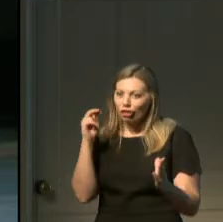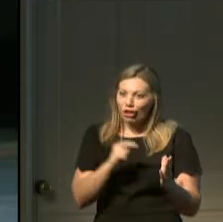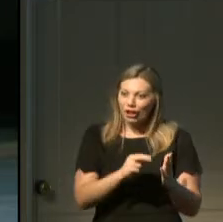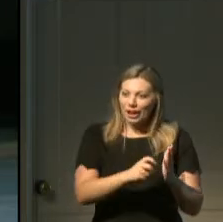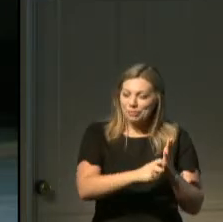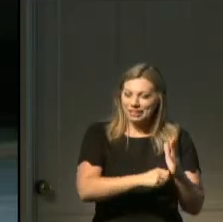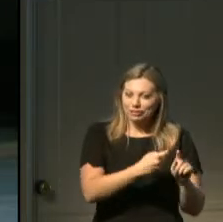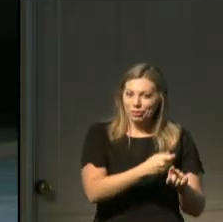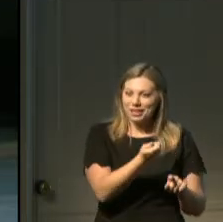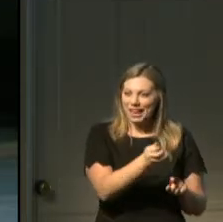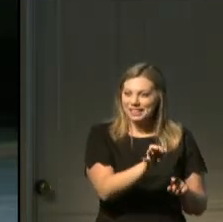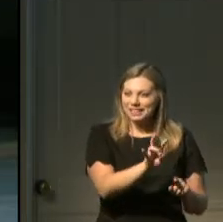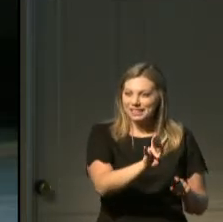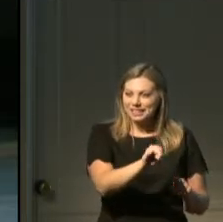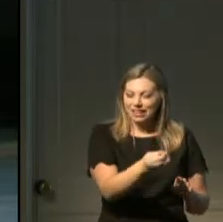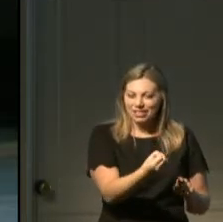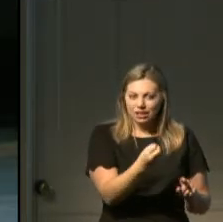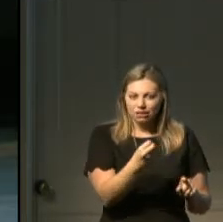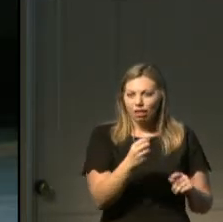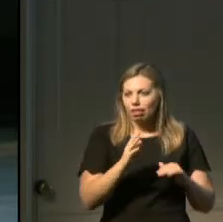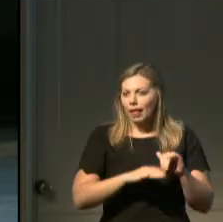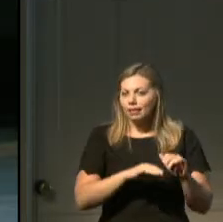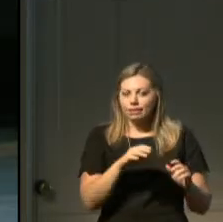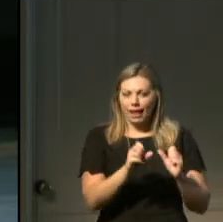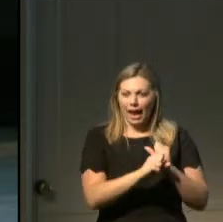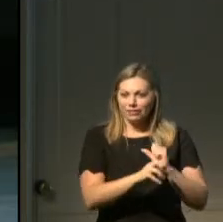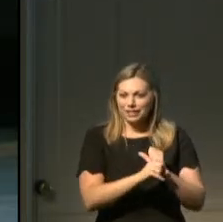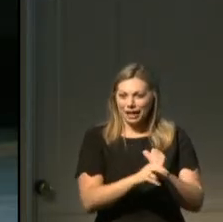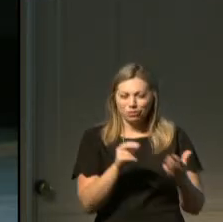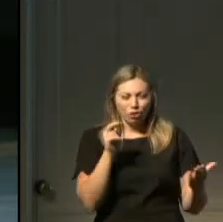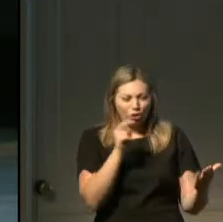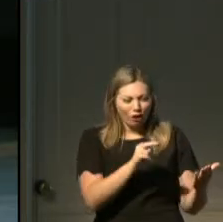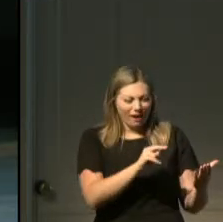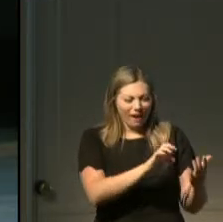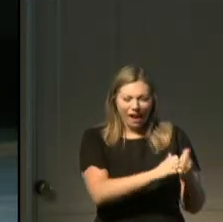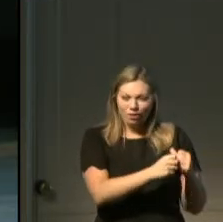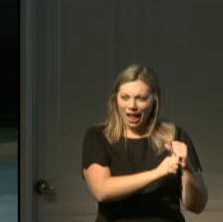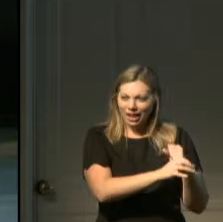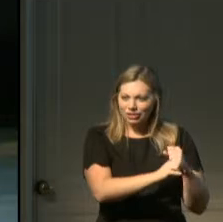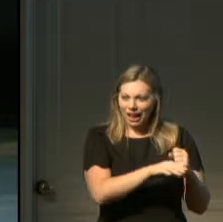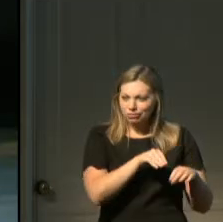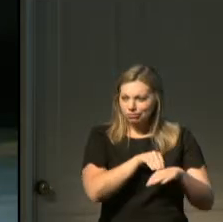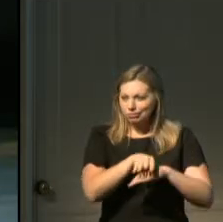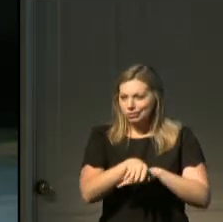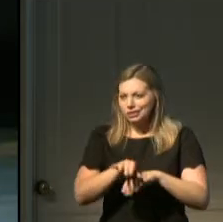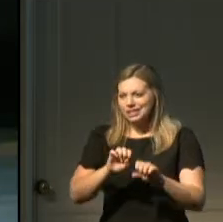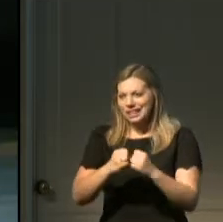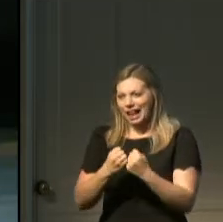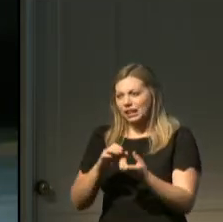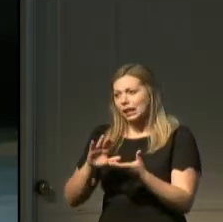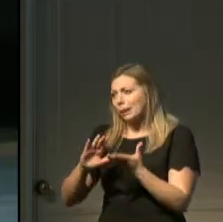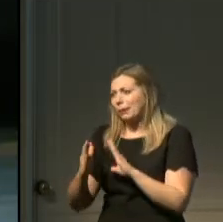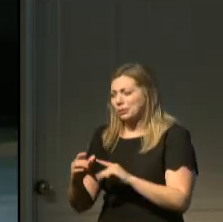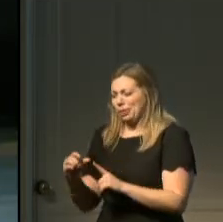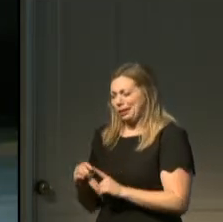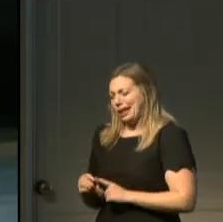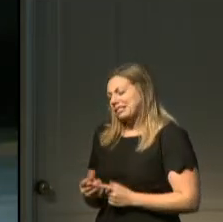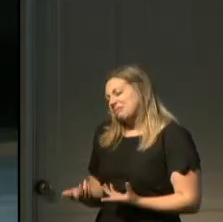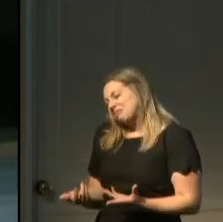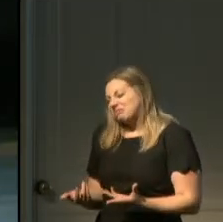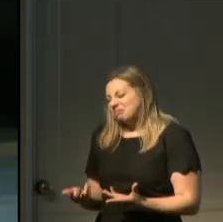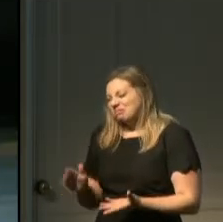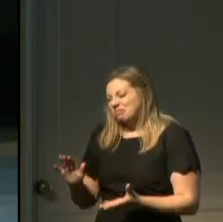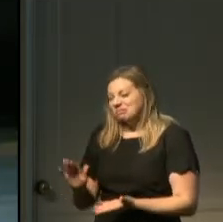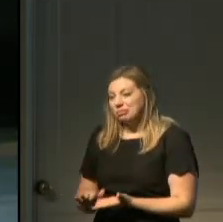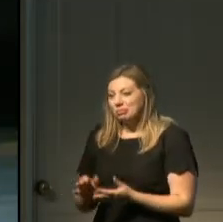1970s of the ads as how it reflects on society, way more in a way than the text of that magazine might. So I think the case for